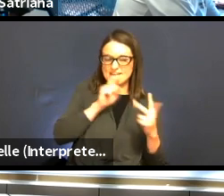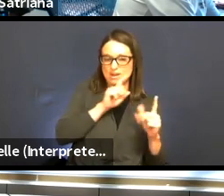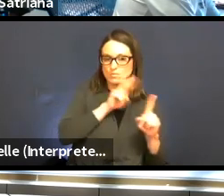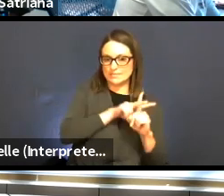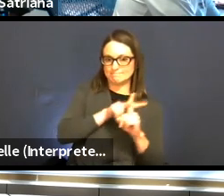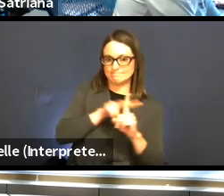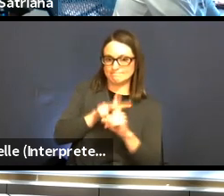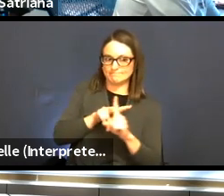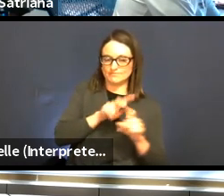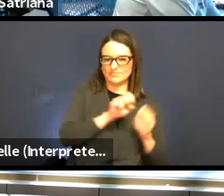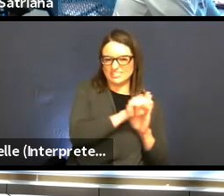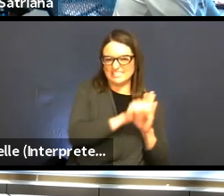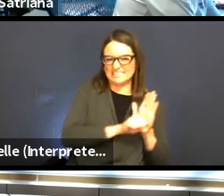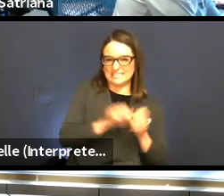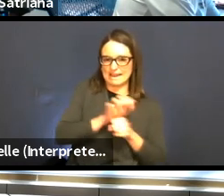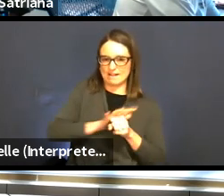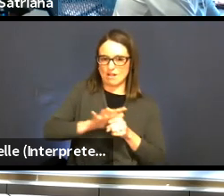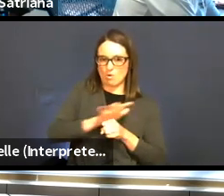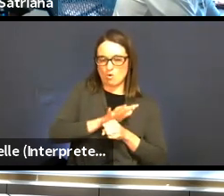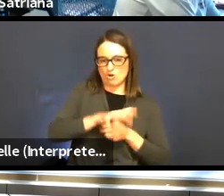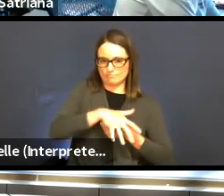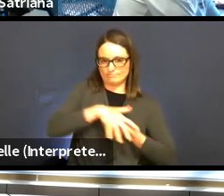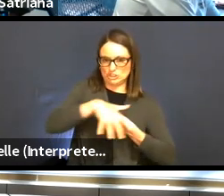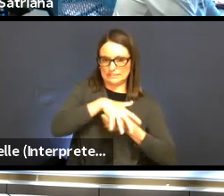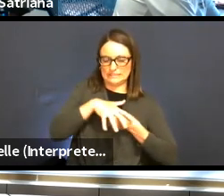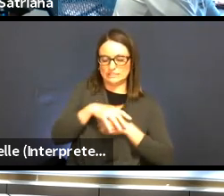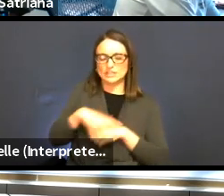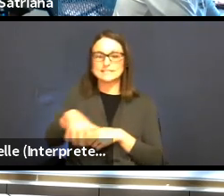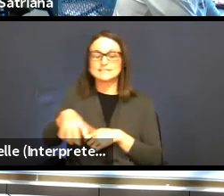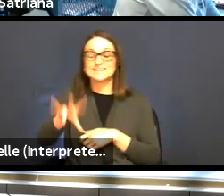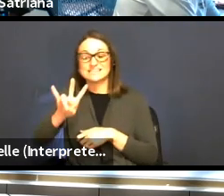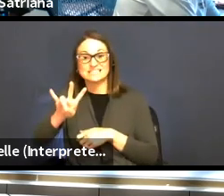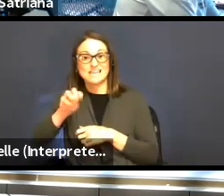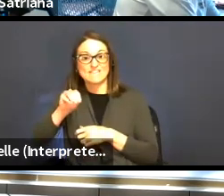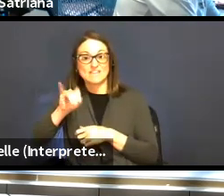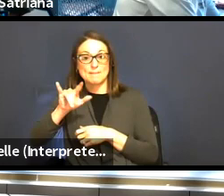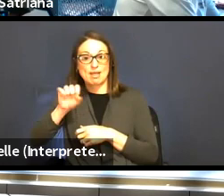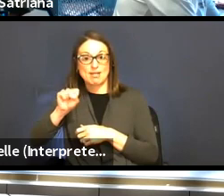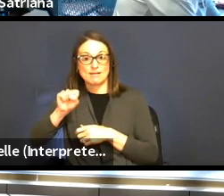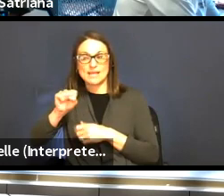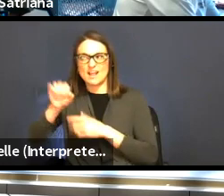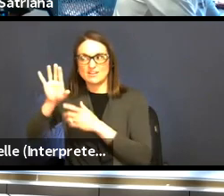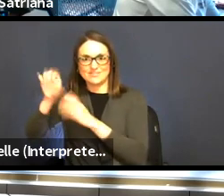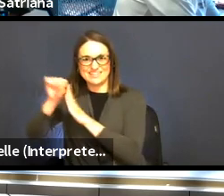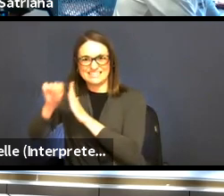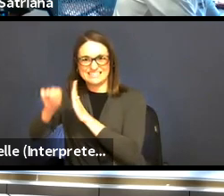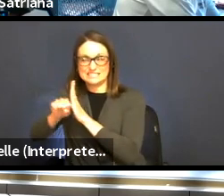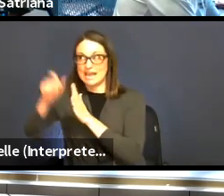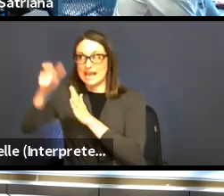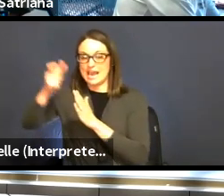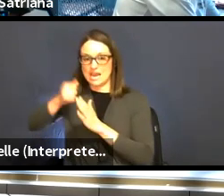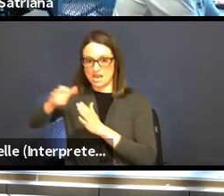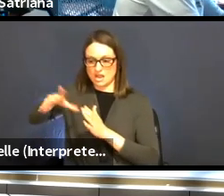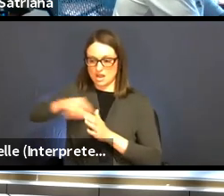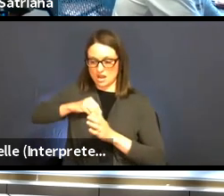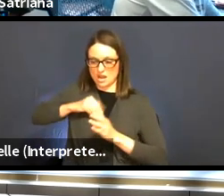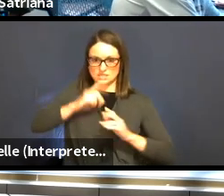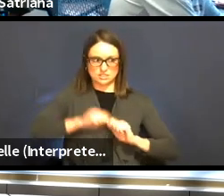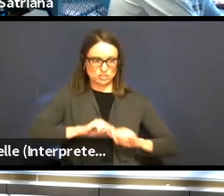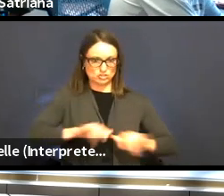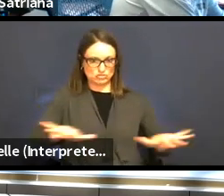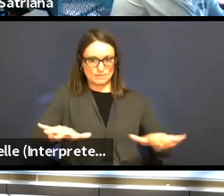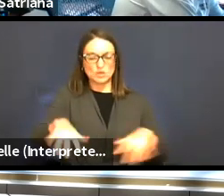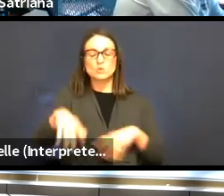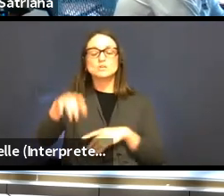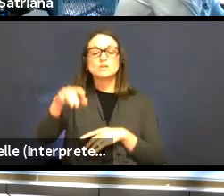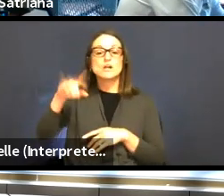jurisdictions, and about 1.7 million went to the state to distribute. The governor issued an